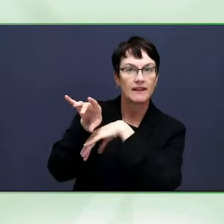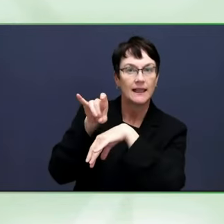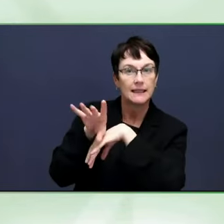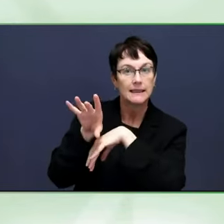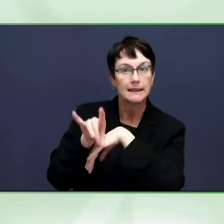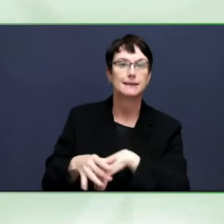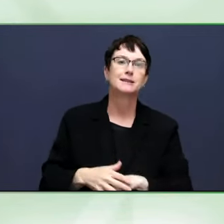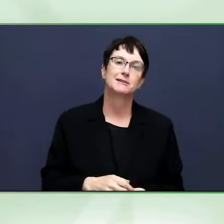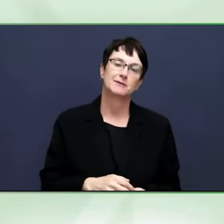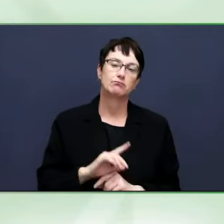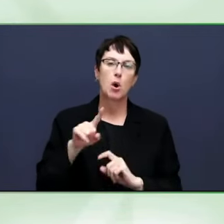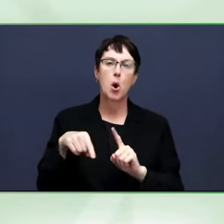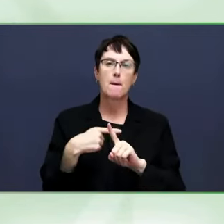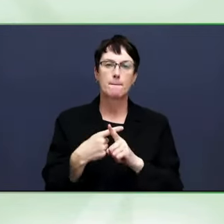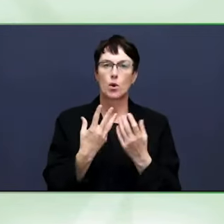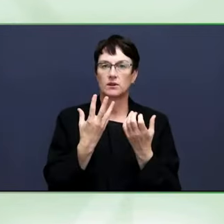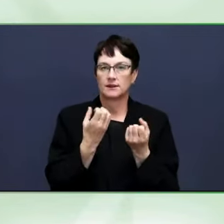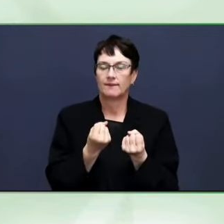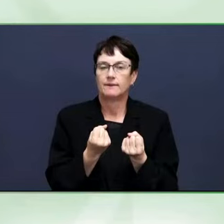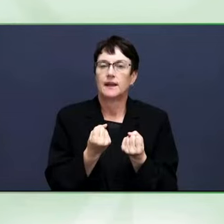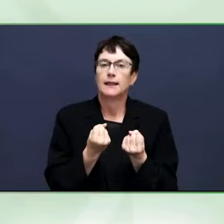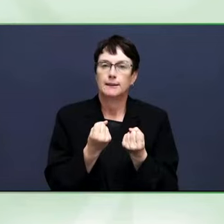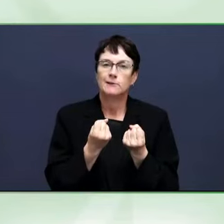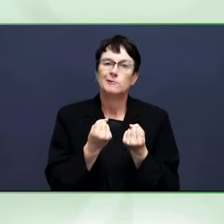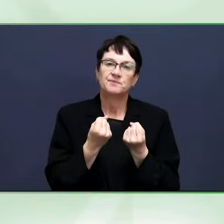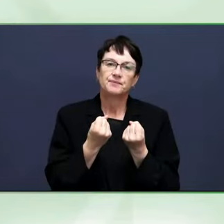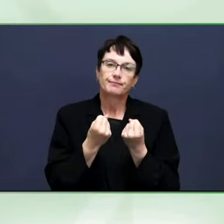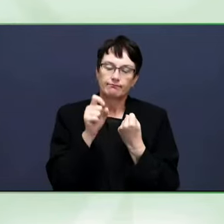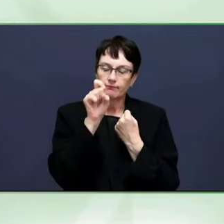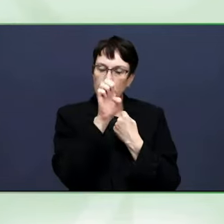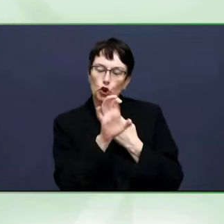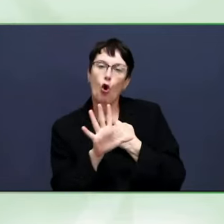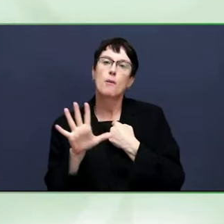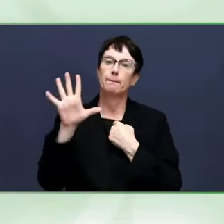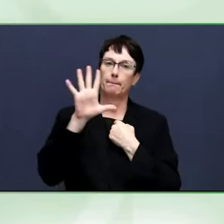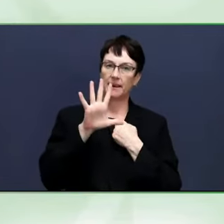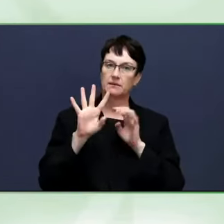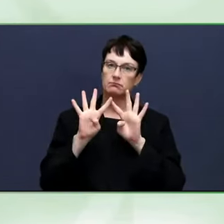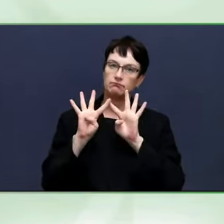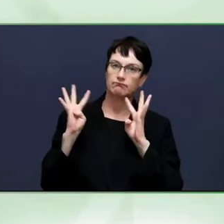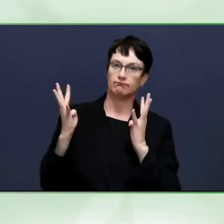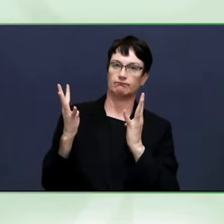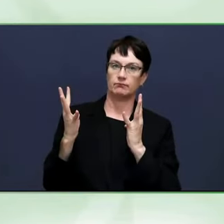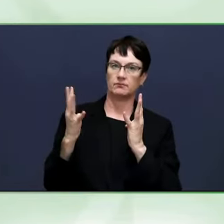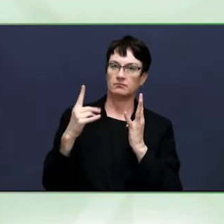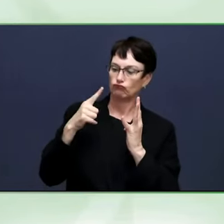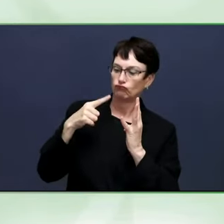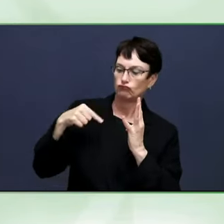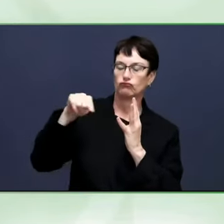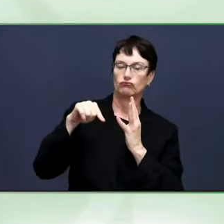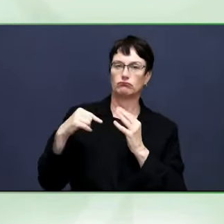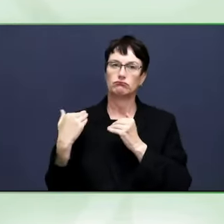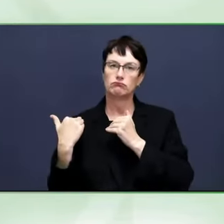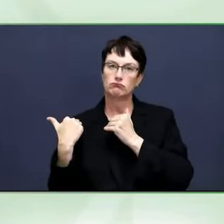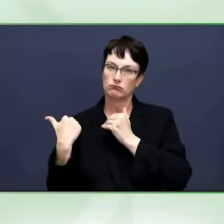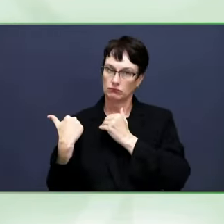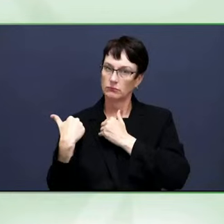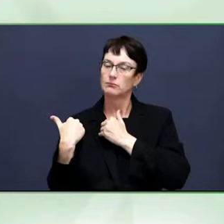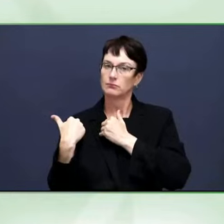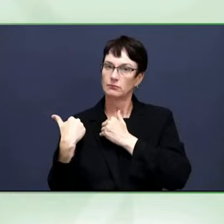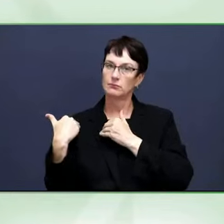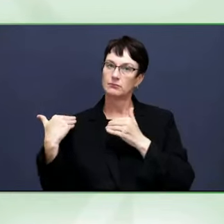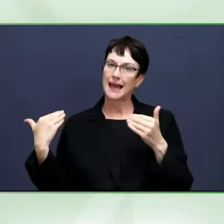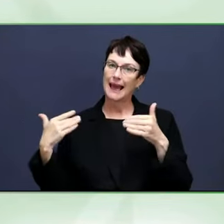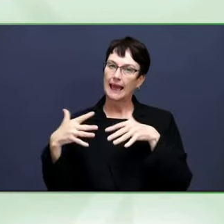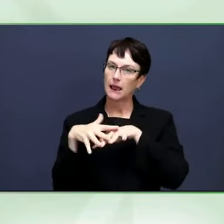on Special Needs and Inclusion, where we have also Margarita BILGERI as a representative of that